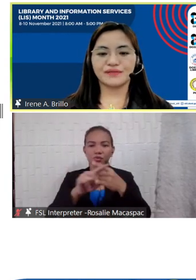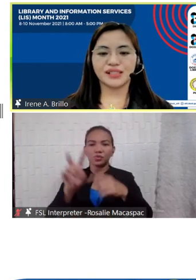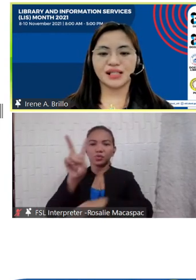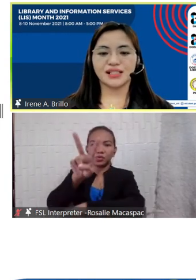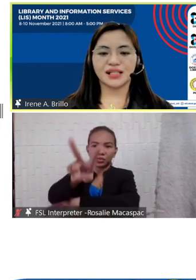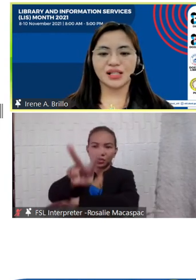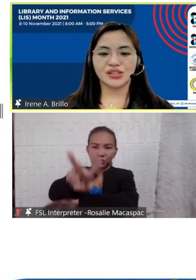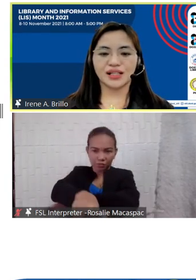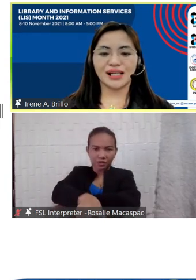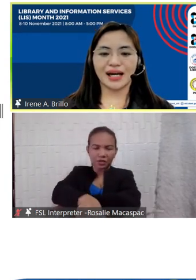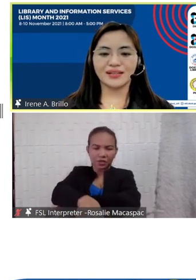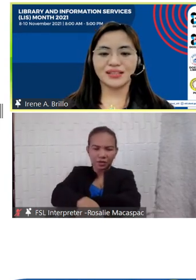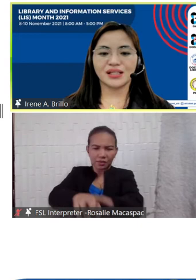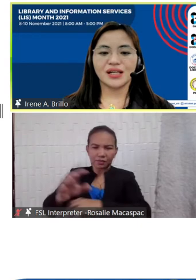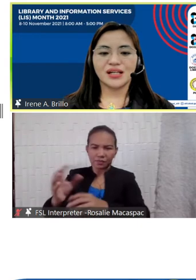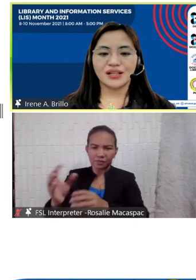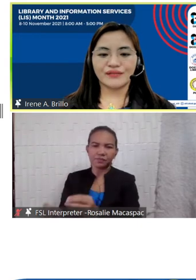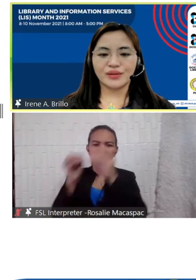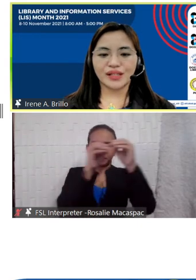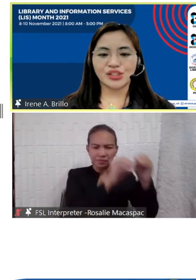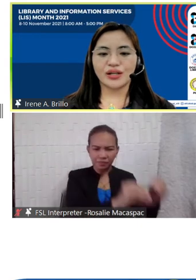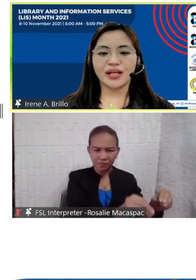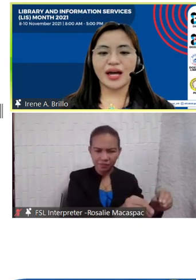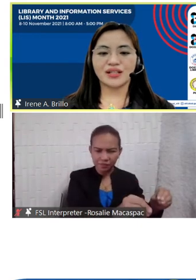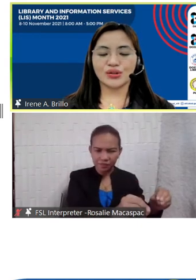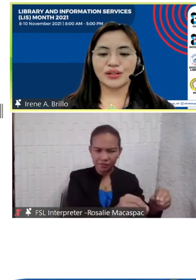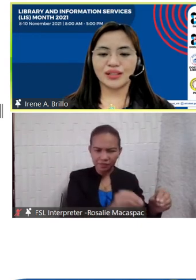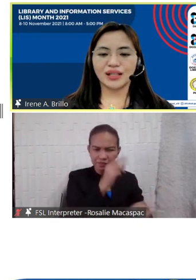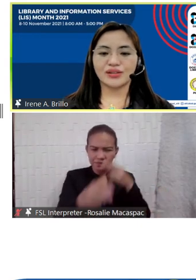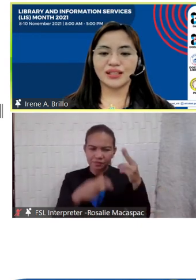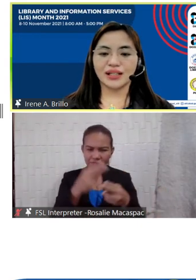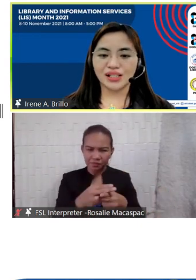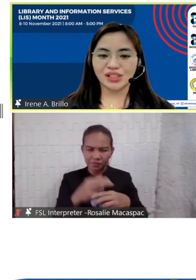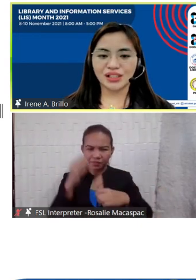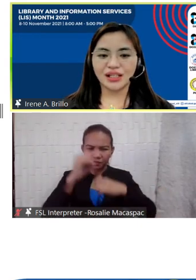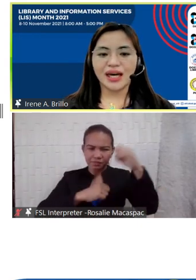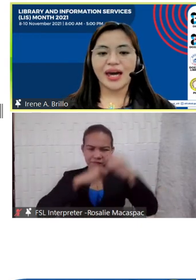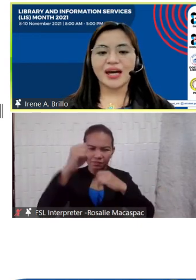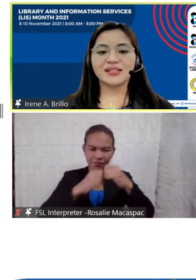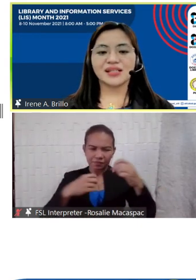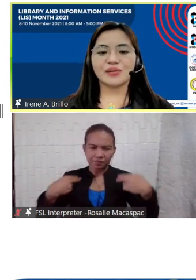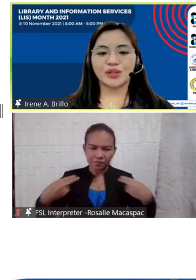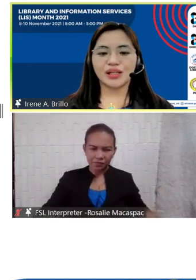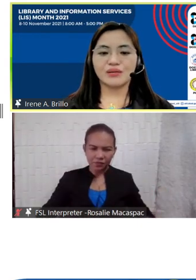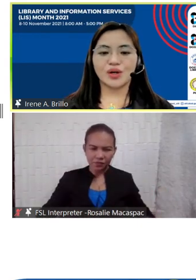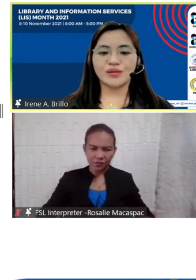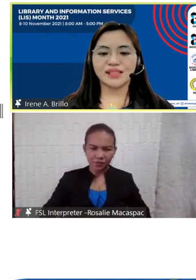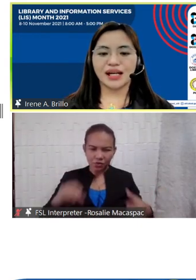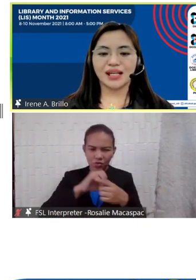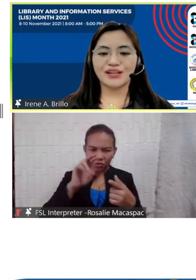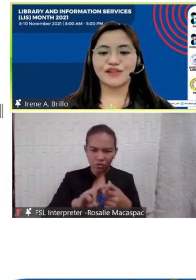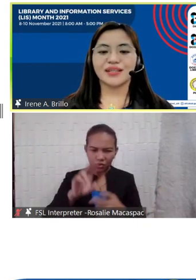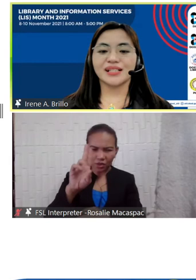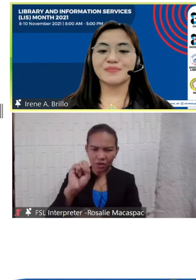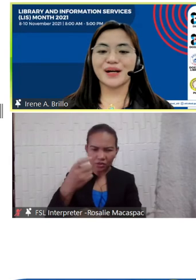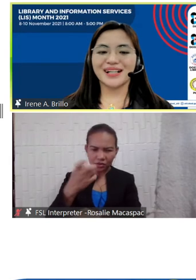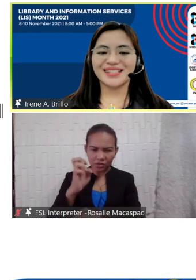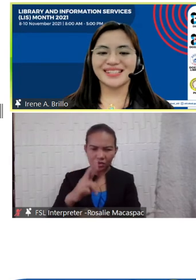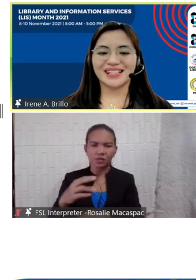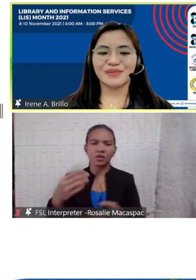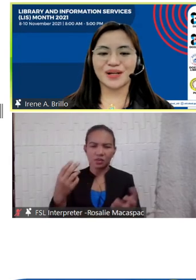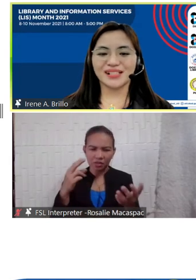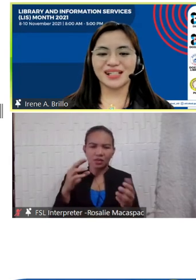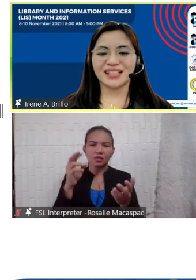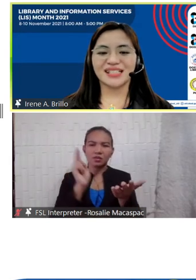the Universal Structural Health Evaluation and Recording or the USHER and ceremonial MO assigning for the